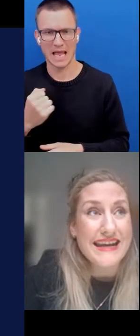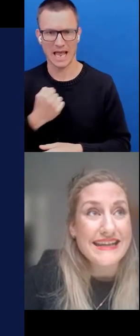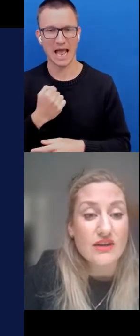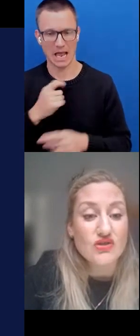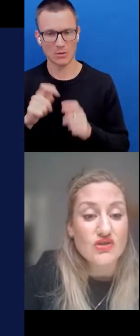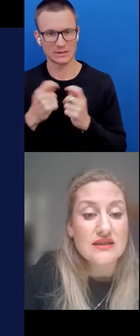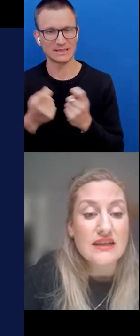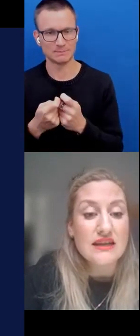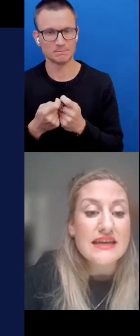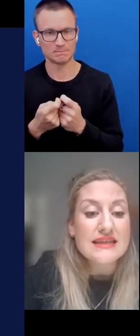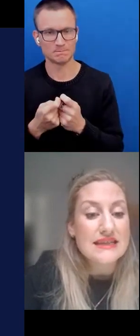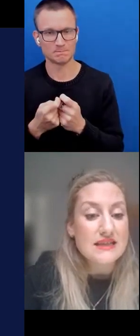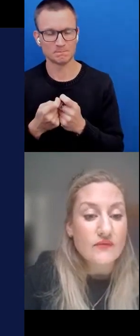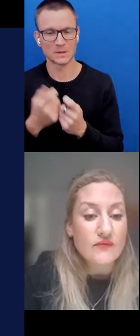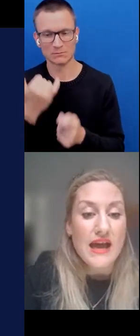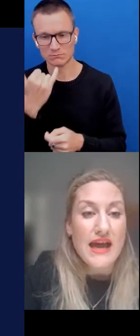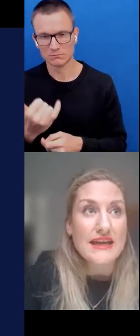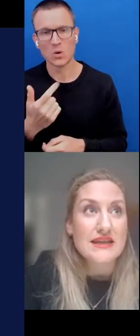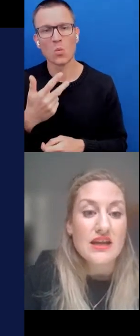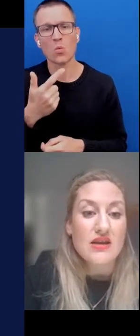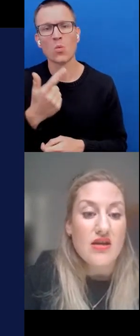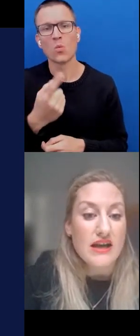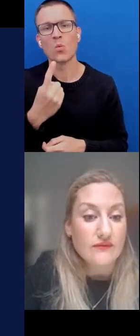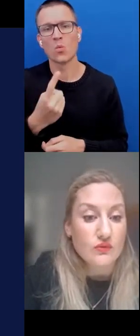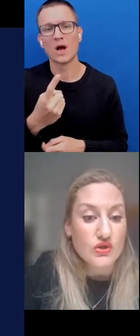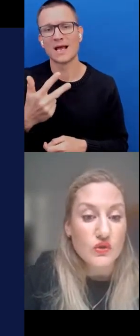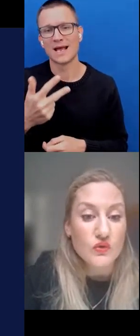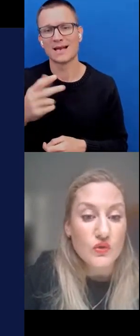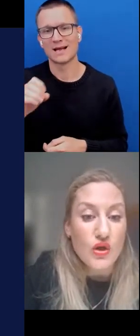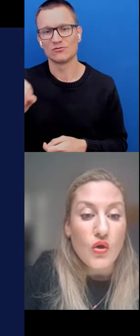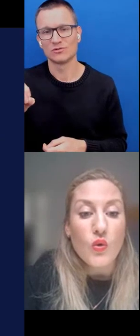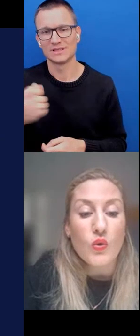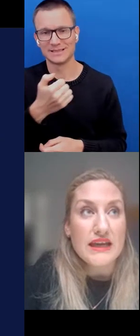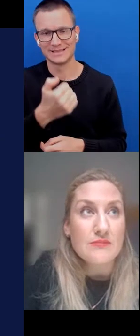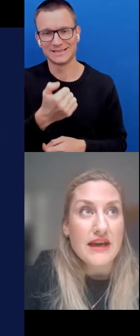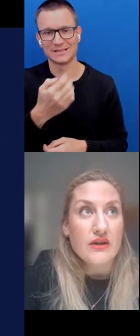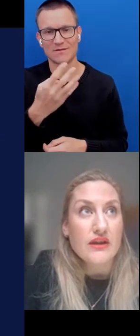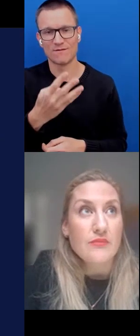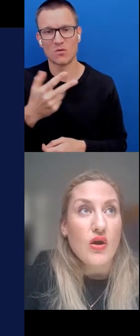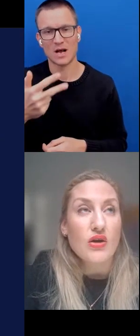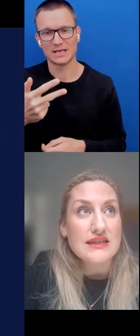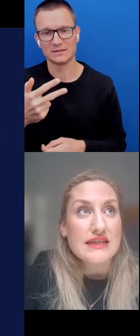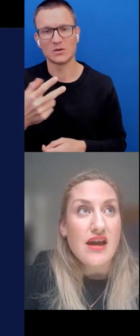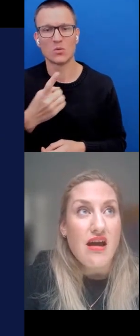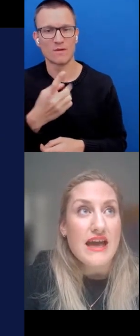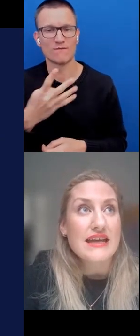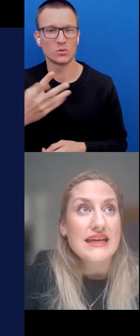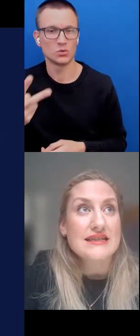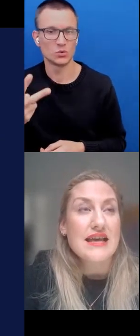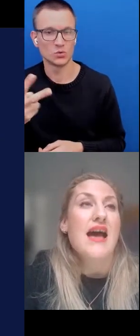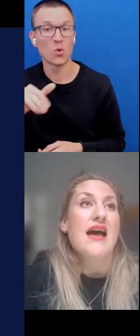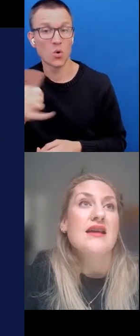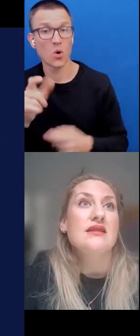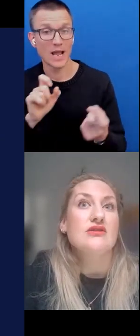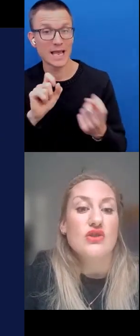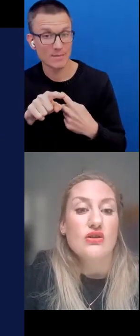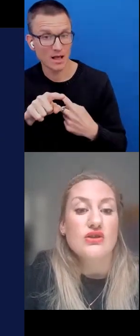on 1800 648 942 or email them on